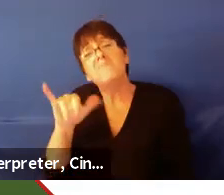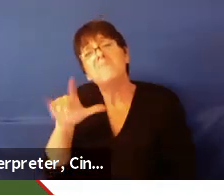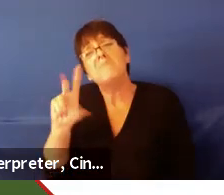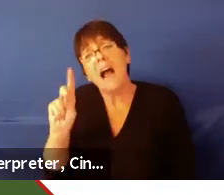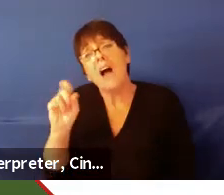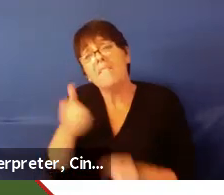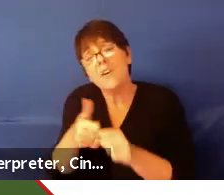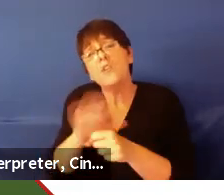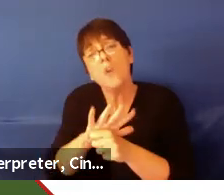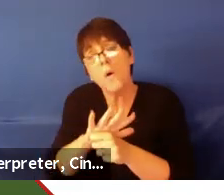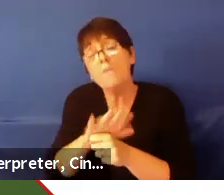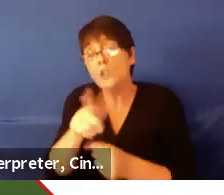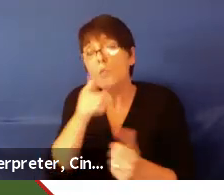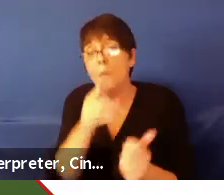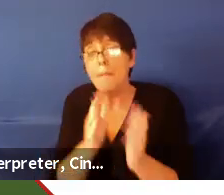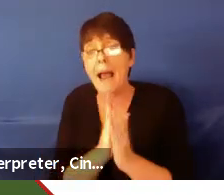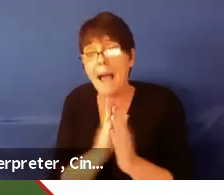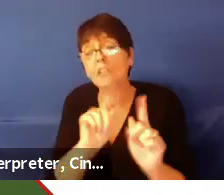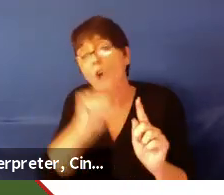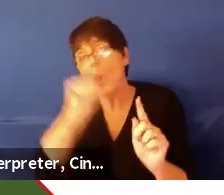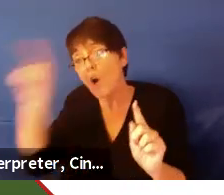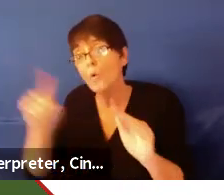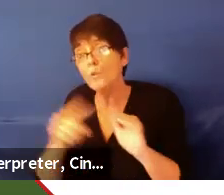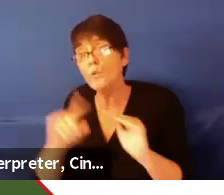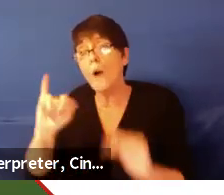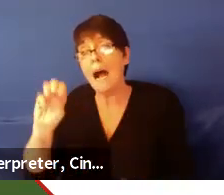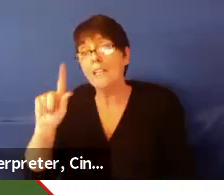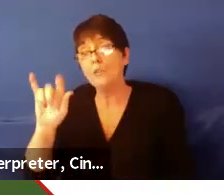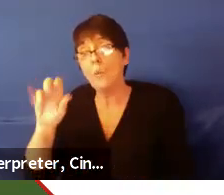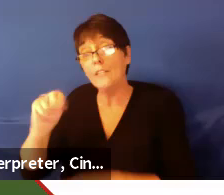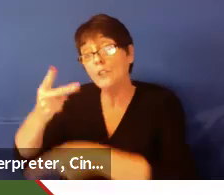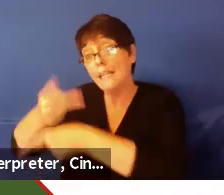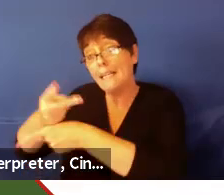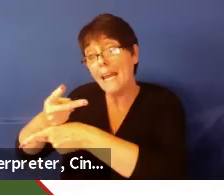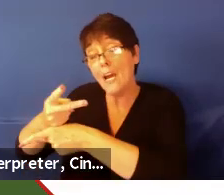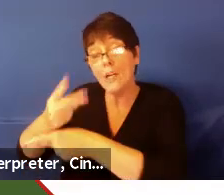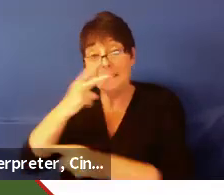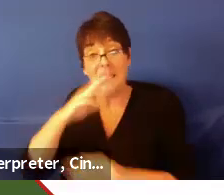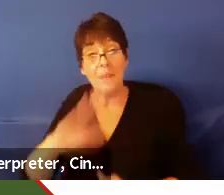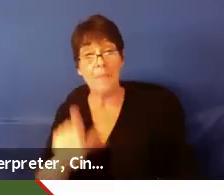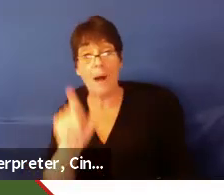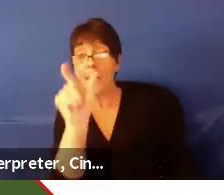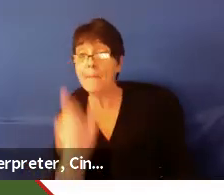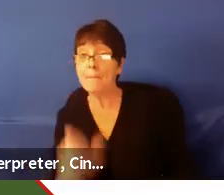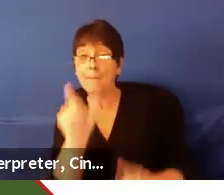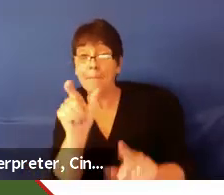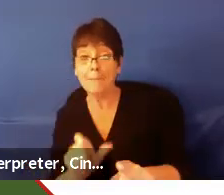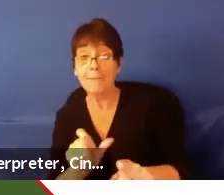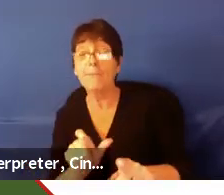COVID, you would be asked to go to the isolation care area, which you can see at the bottom of this picture, and